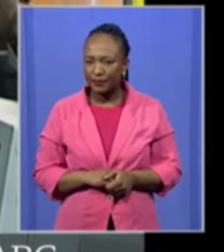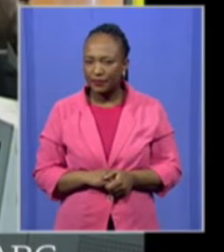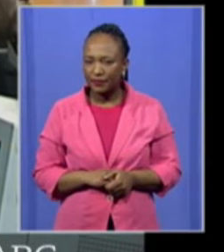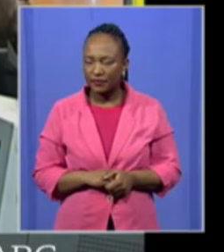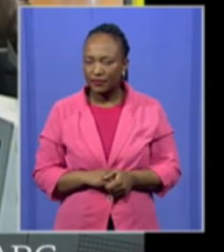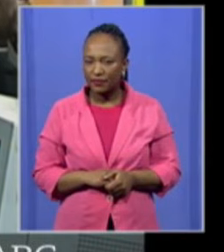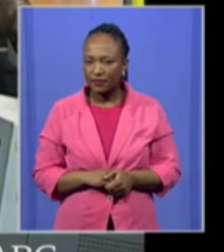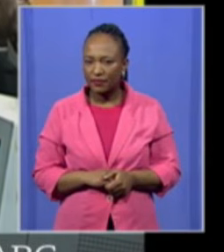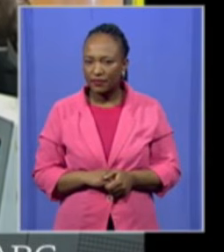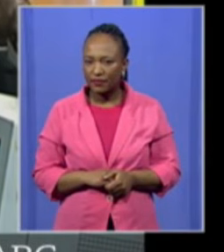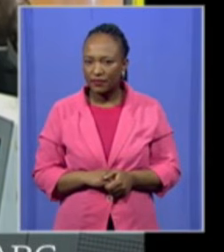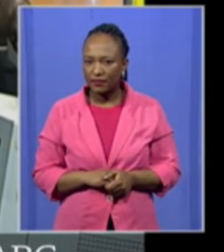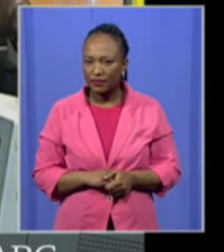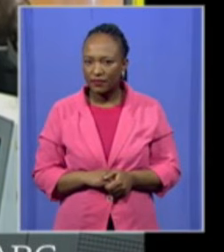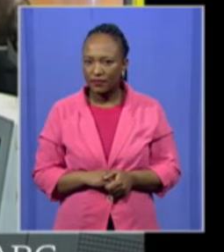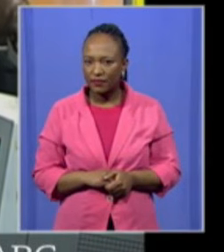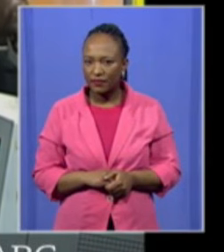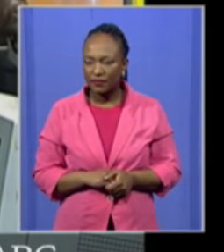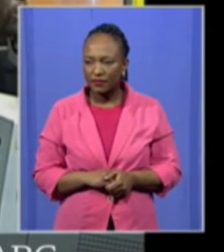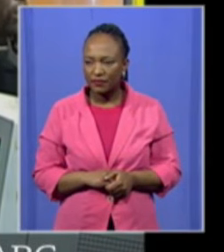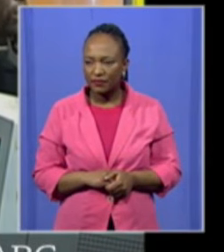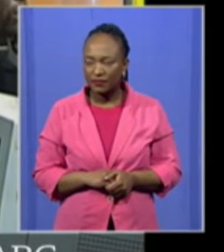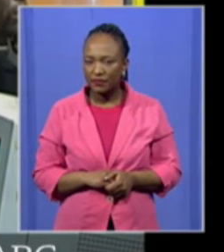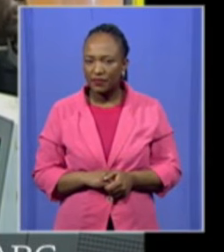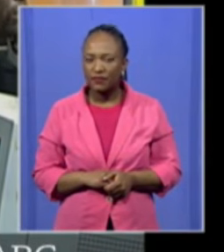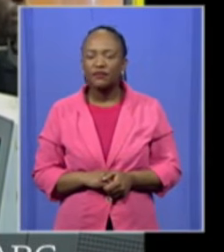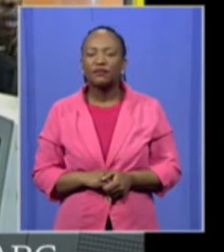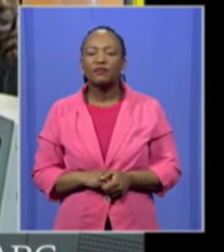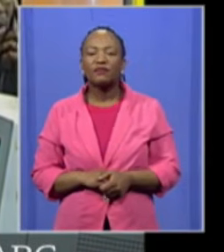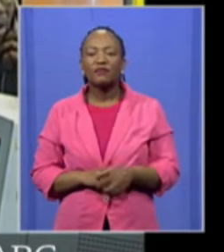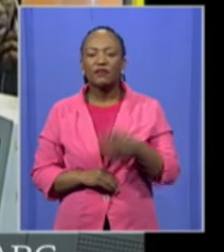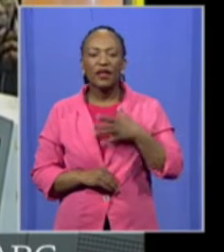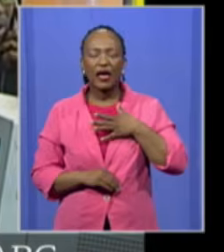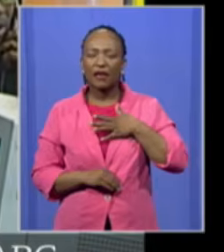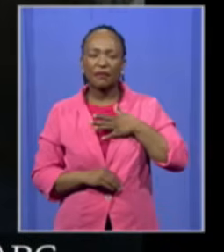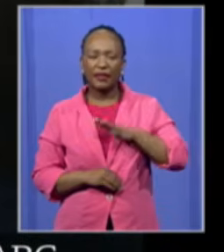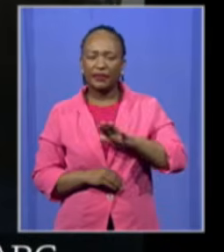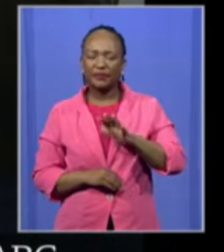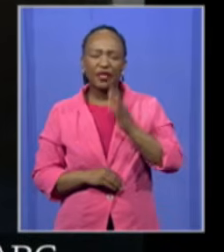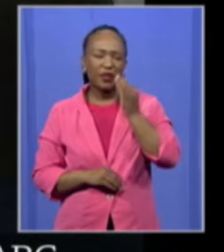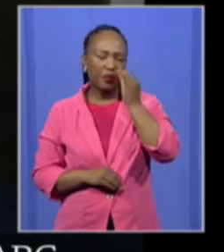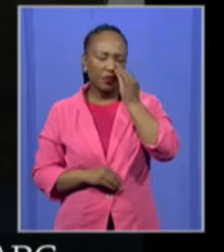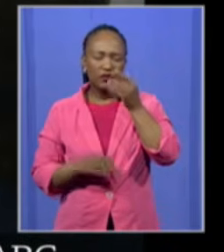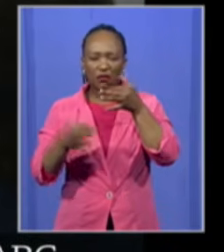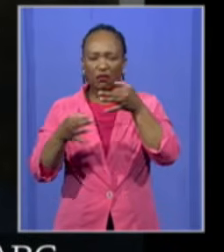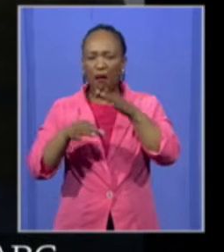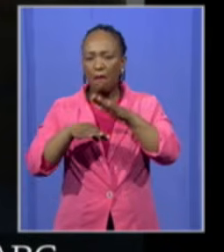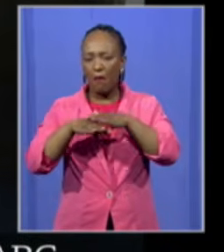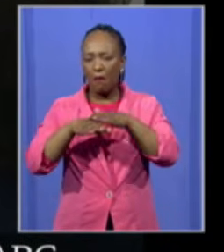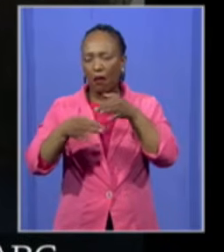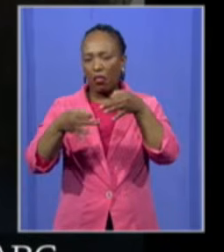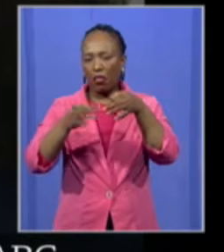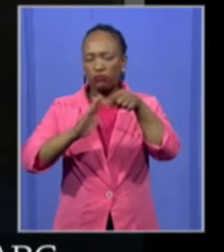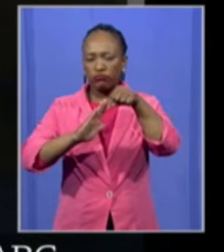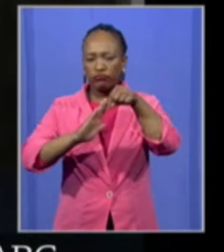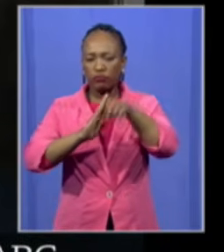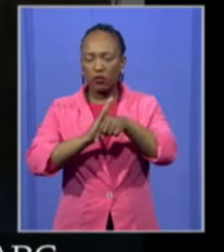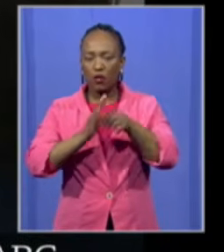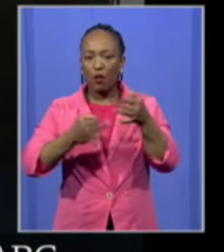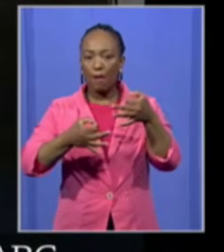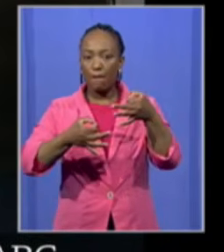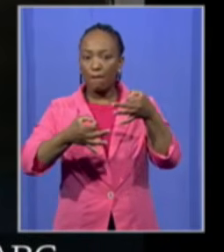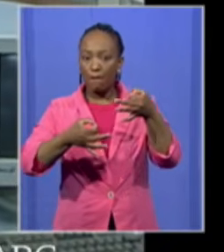Le ha ke sa batle ho teba holo hobane dipolotiki tsa kwano ha eso tsa Afrika Borwa di ile tsa re kenya